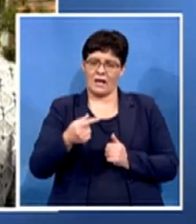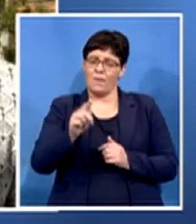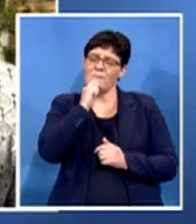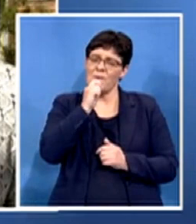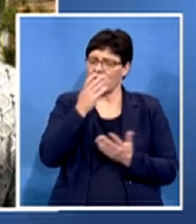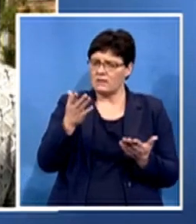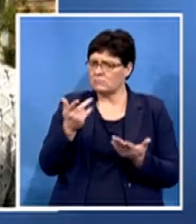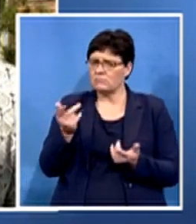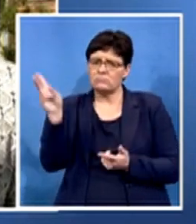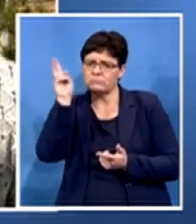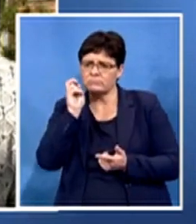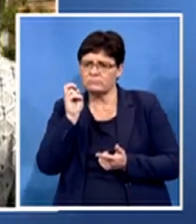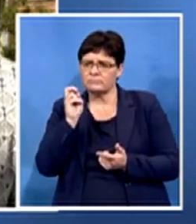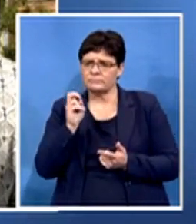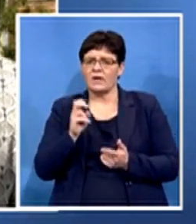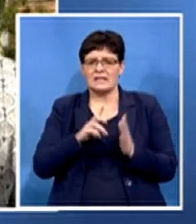development?